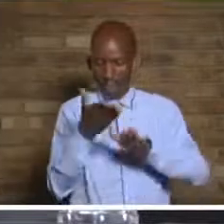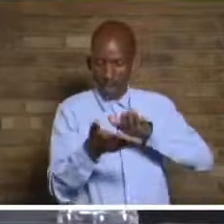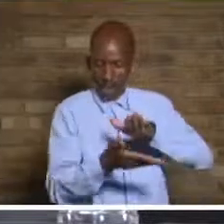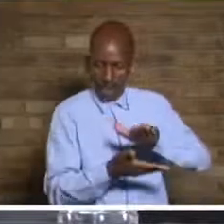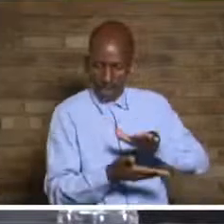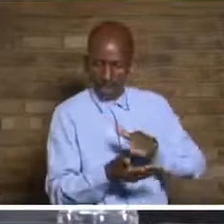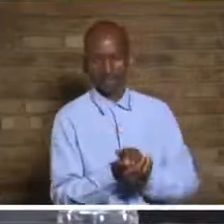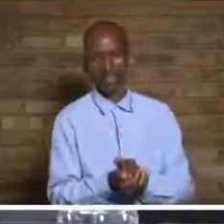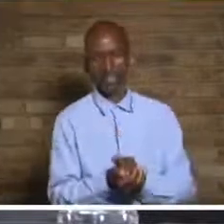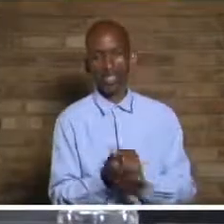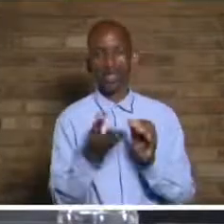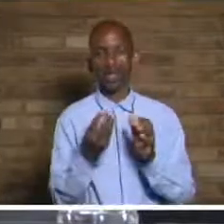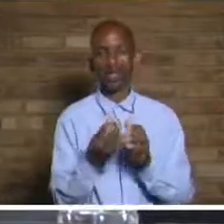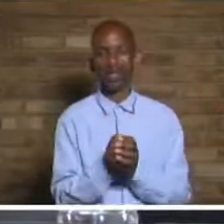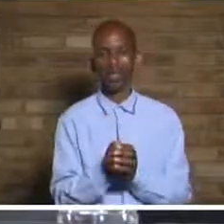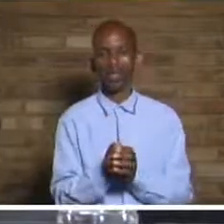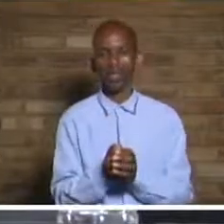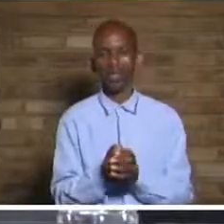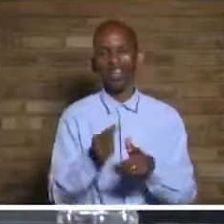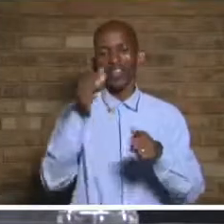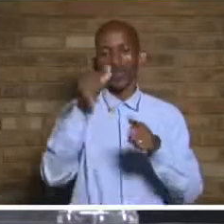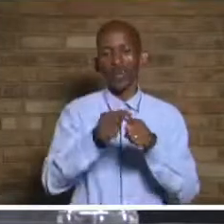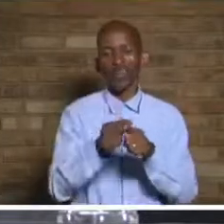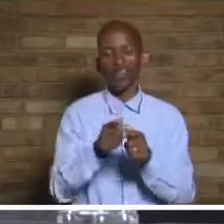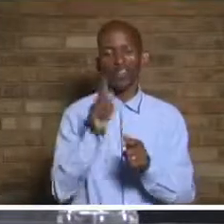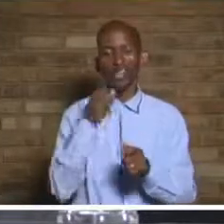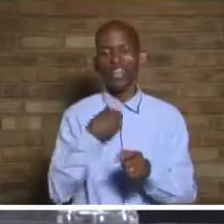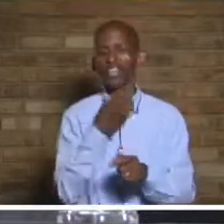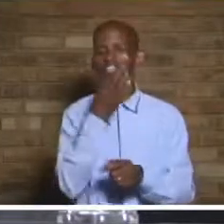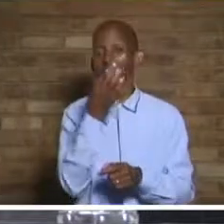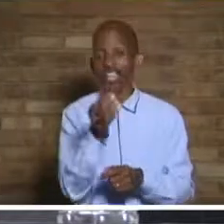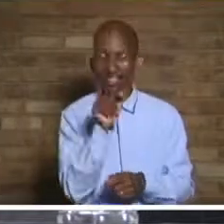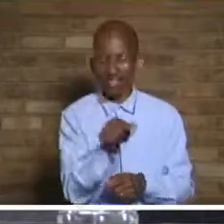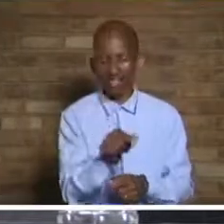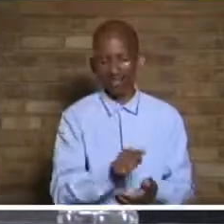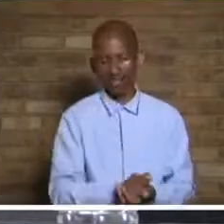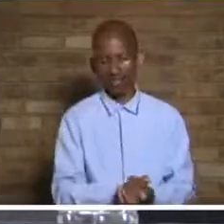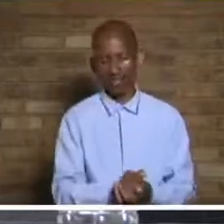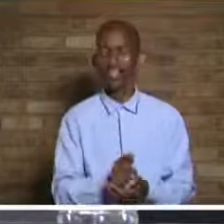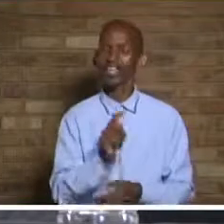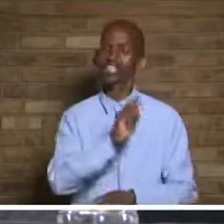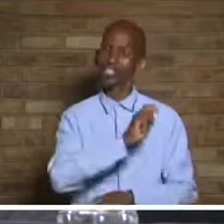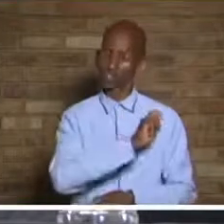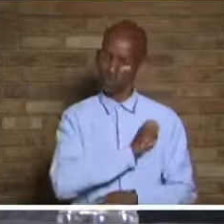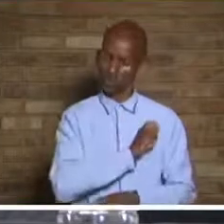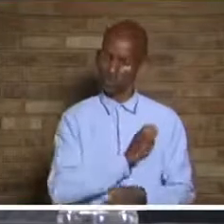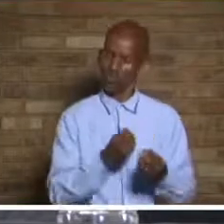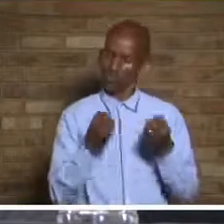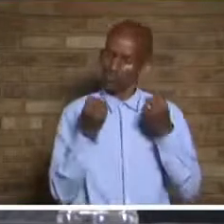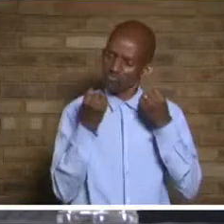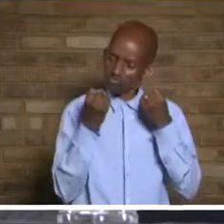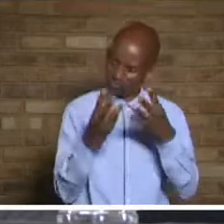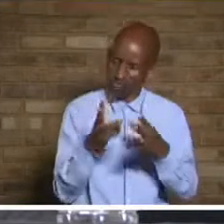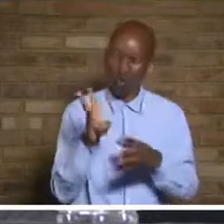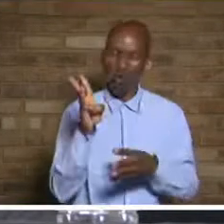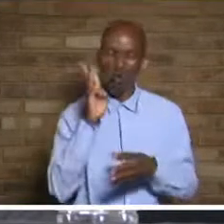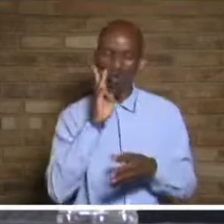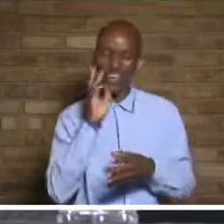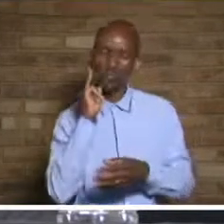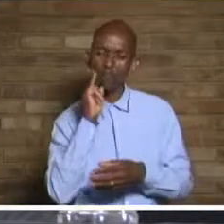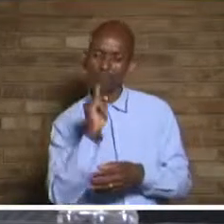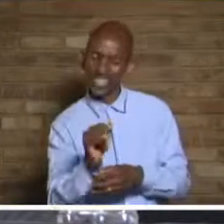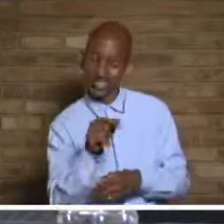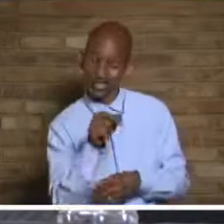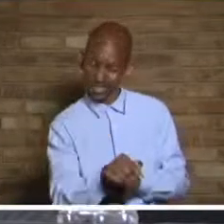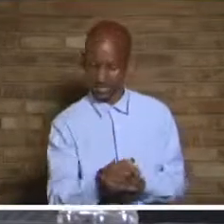re metsi a ntate Ndlangisa lona a buang ka ona. Ke nnete go tletse dikgwa go tletse metsi a faile